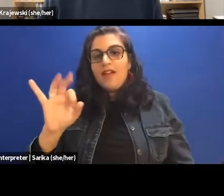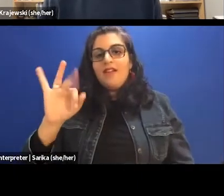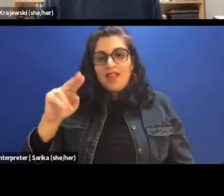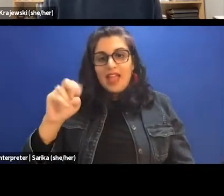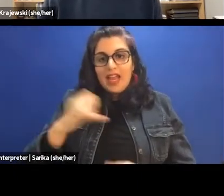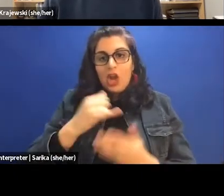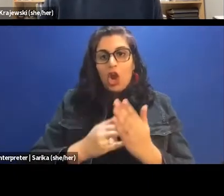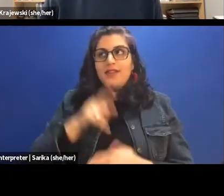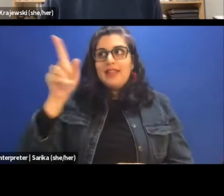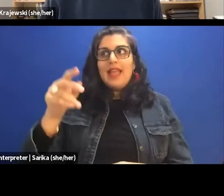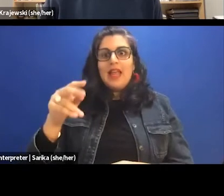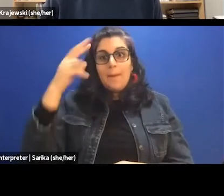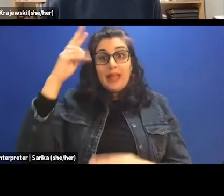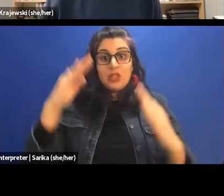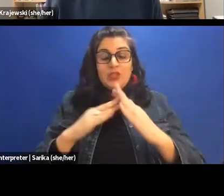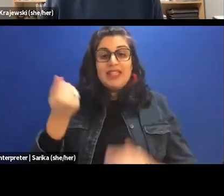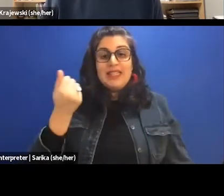1934.